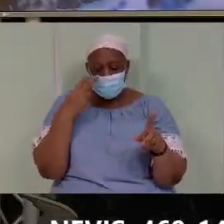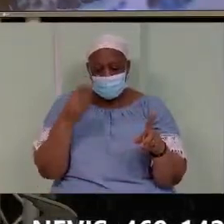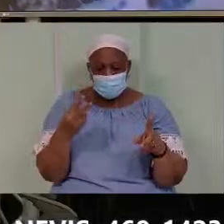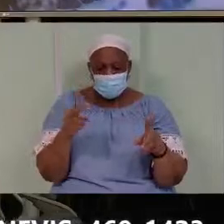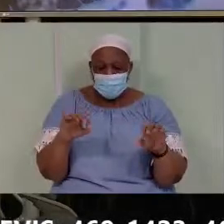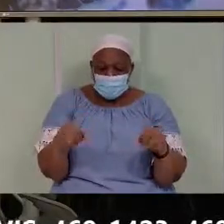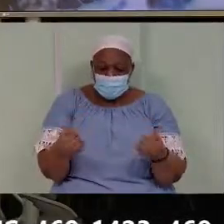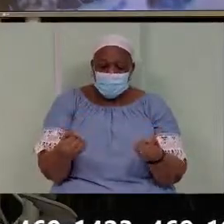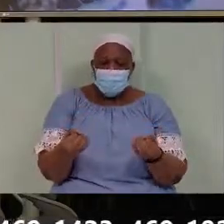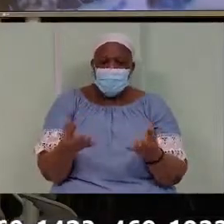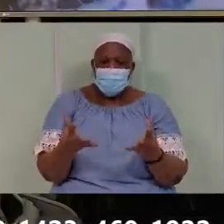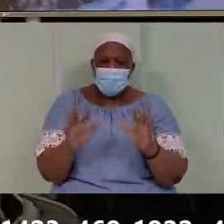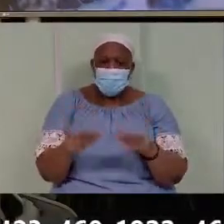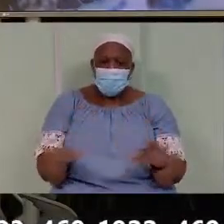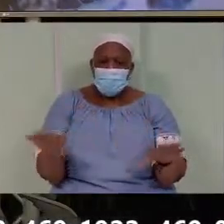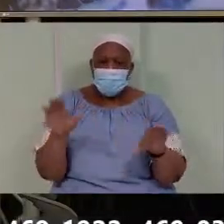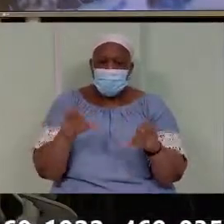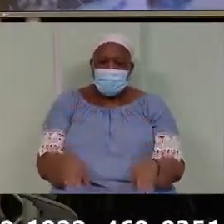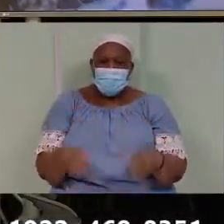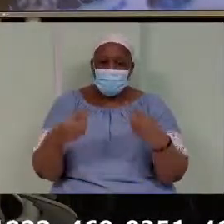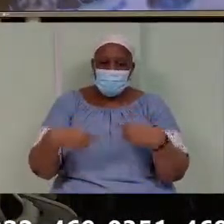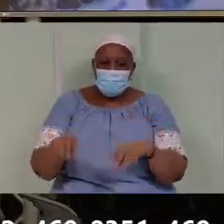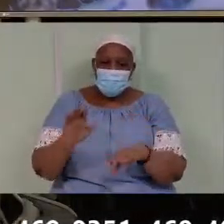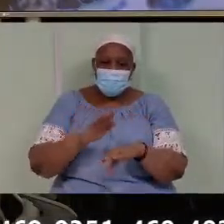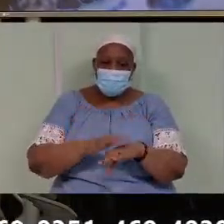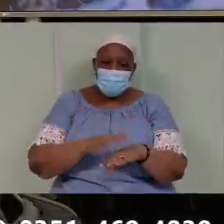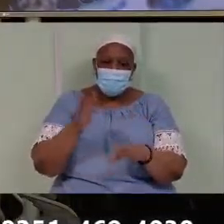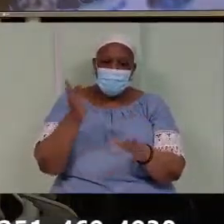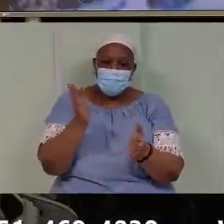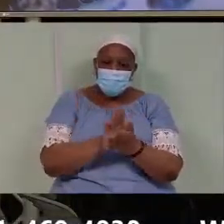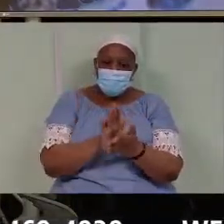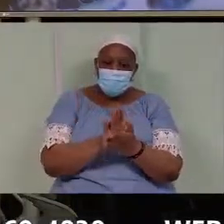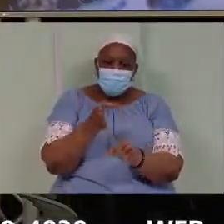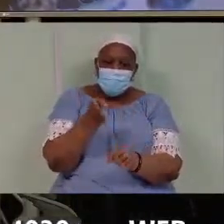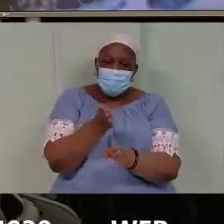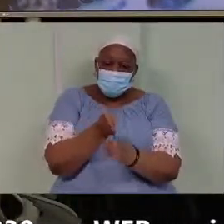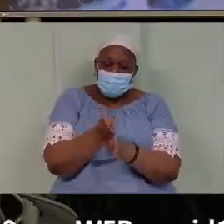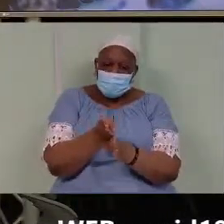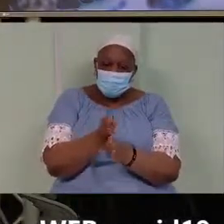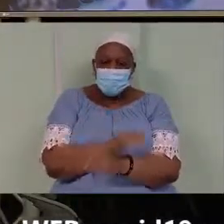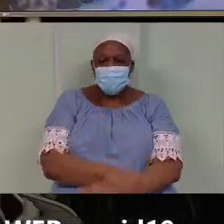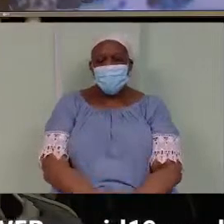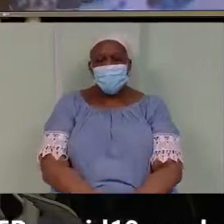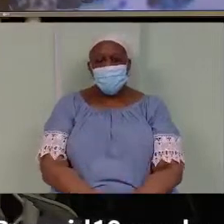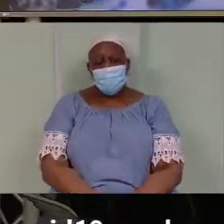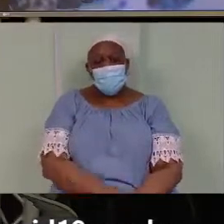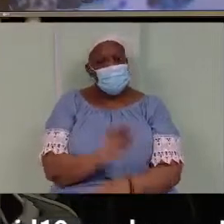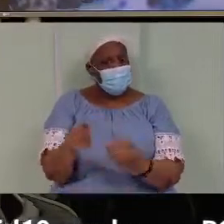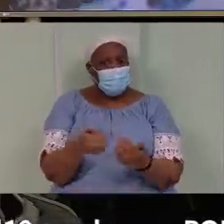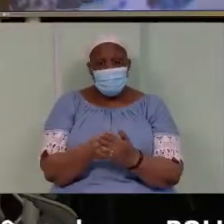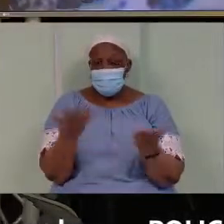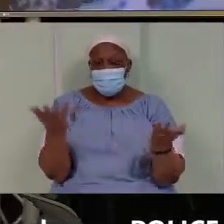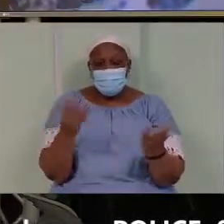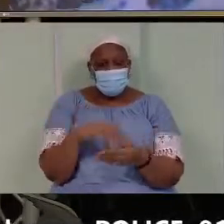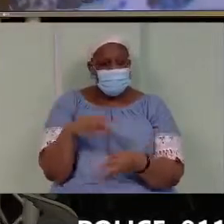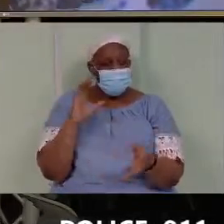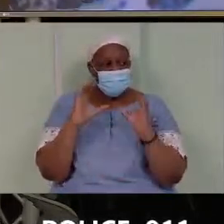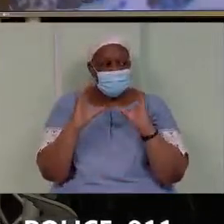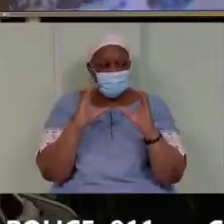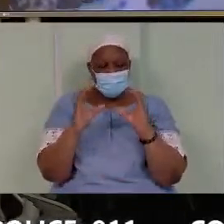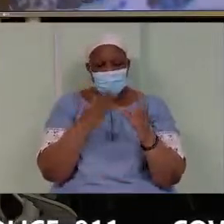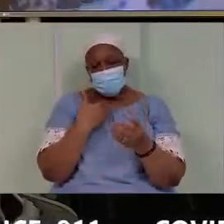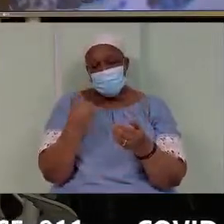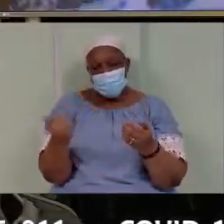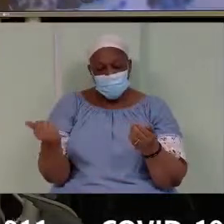bus, the school buses, at any one time. So all of these arrangements are being put in place, are being worked out, and we will continue